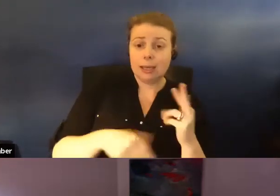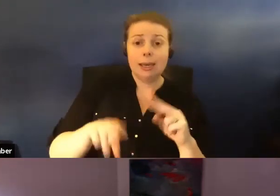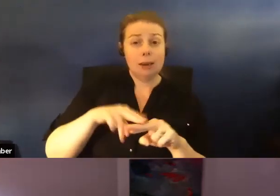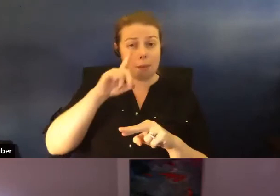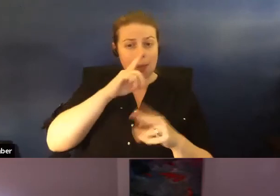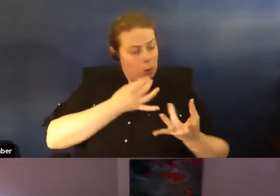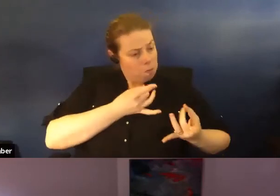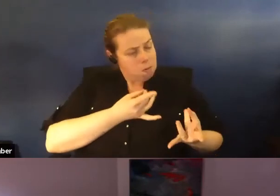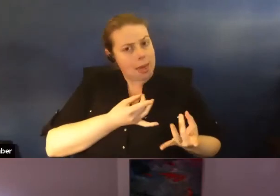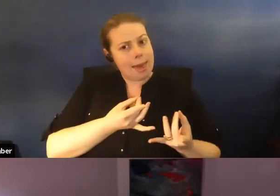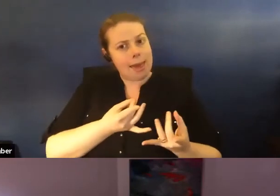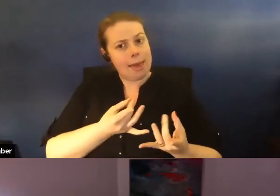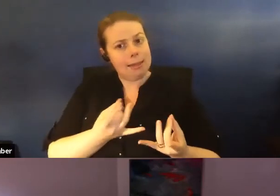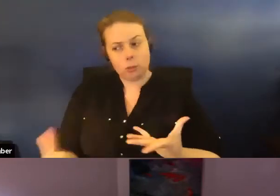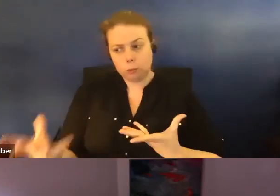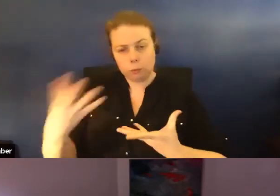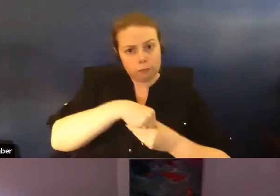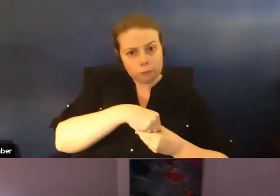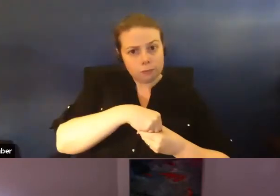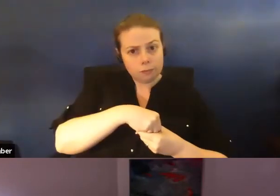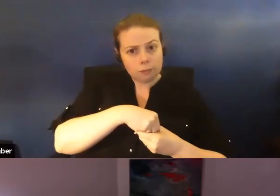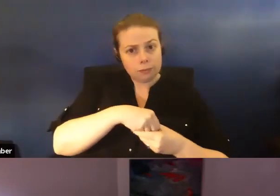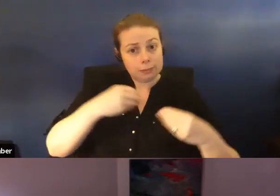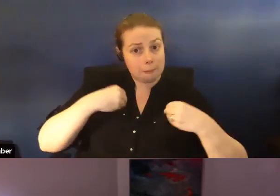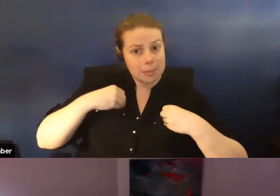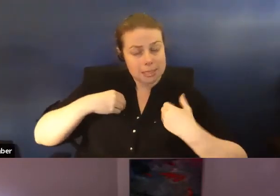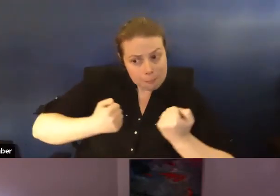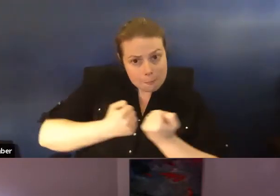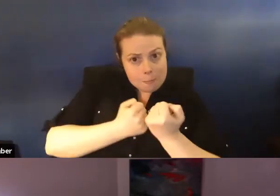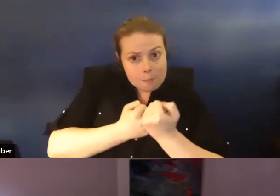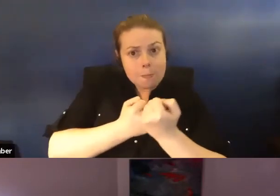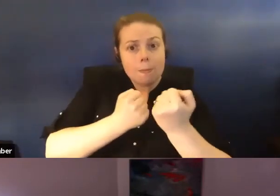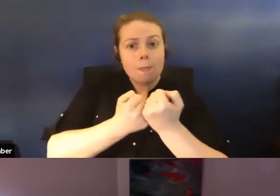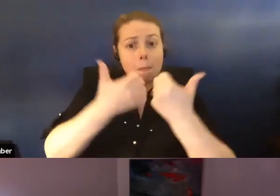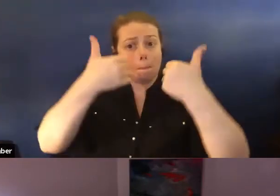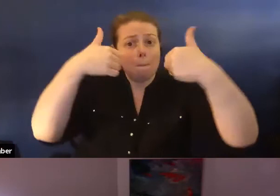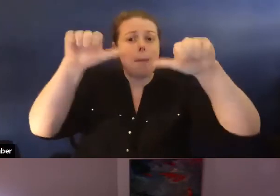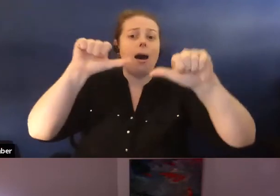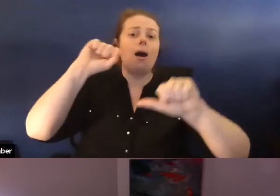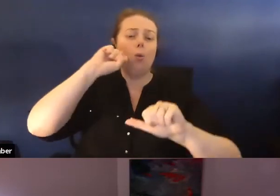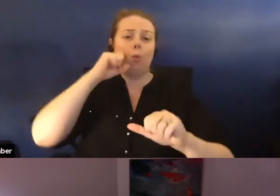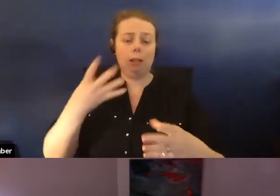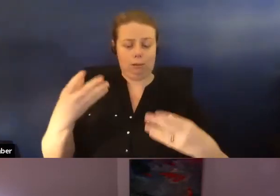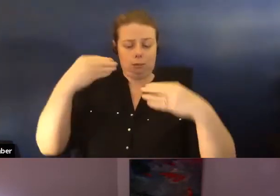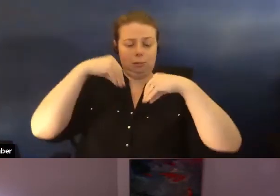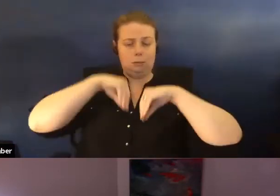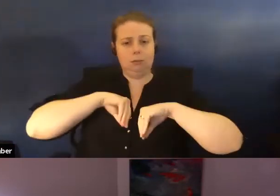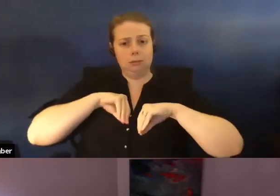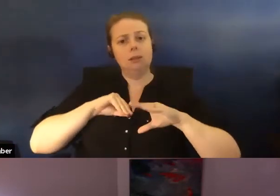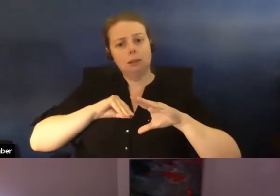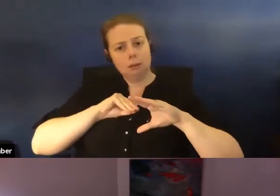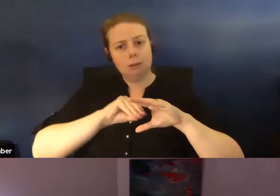to go on that journey with us and companies are prepared to go on that journey with us, then we will get to that point, that utopia that Sean's looking for,